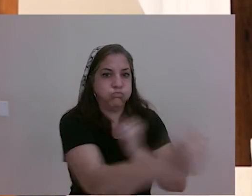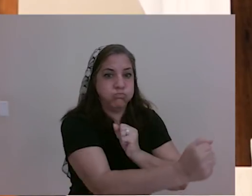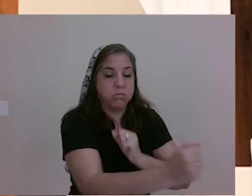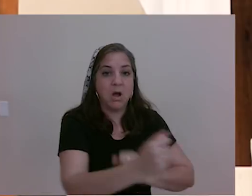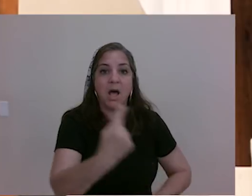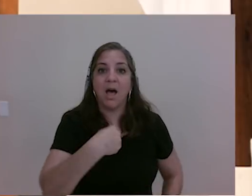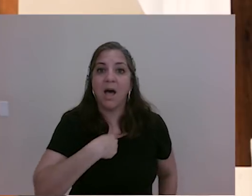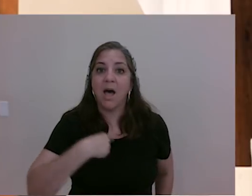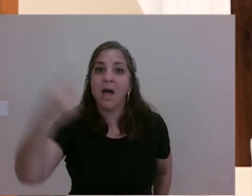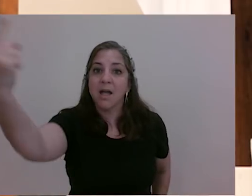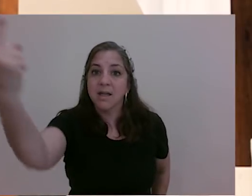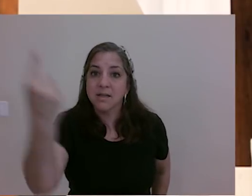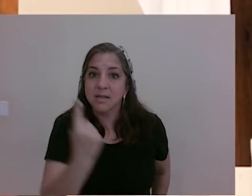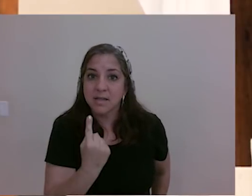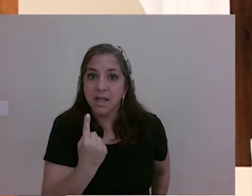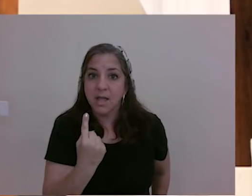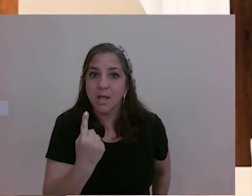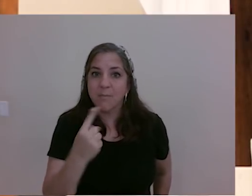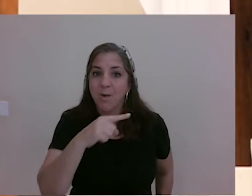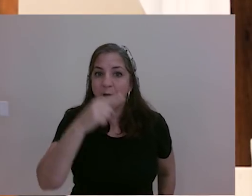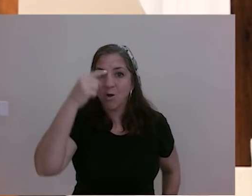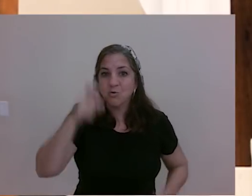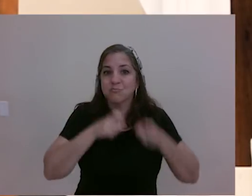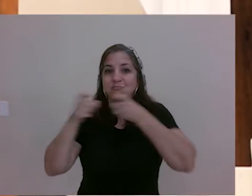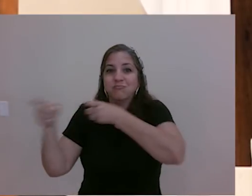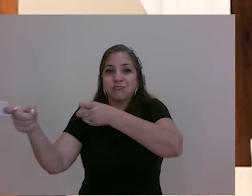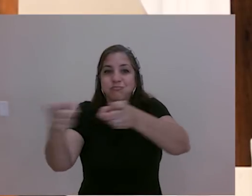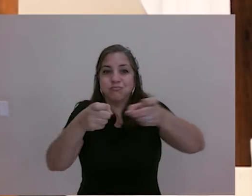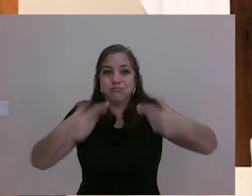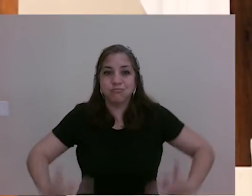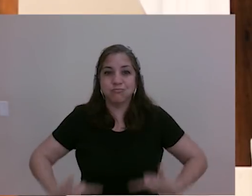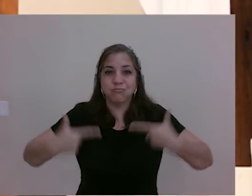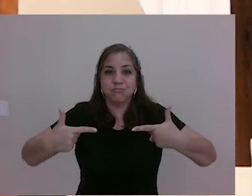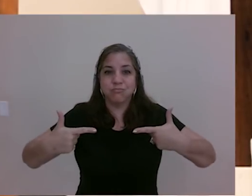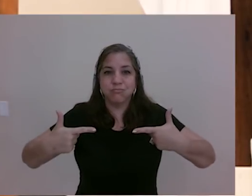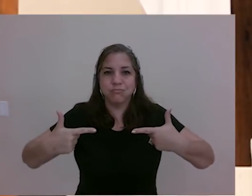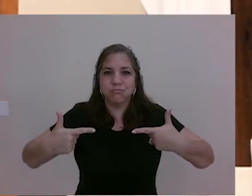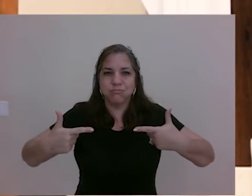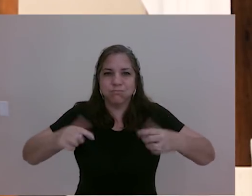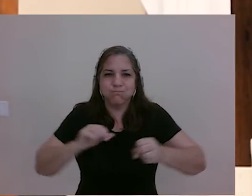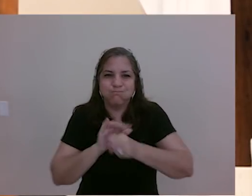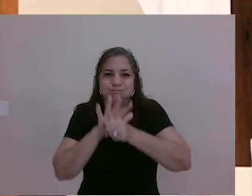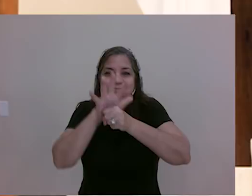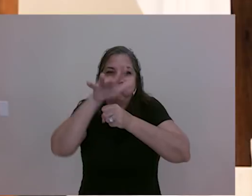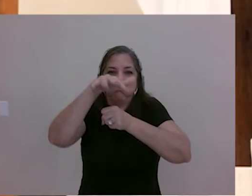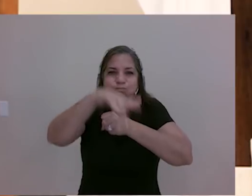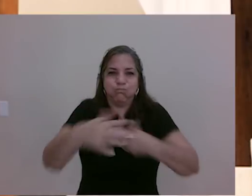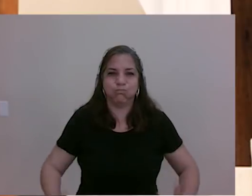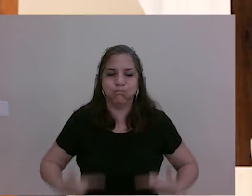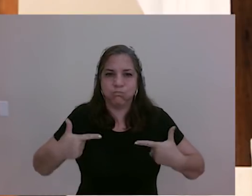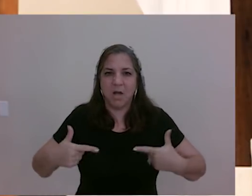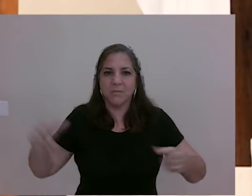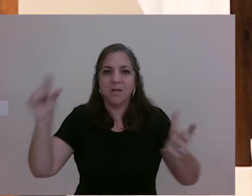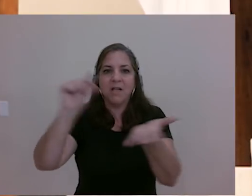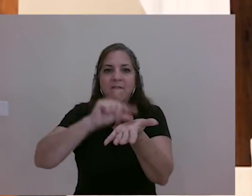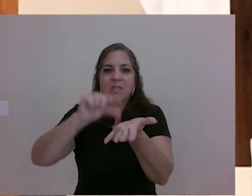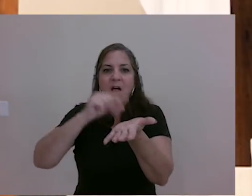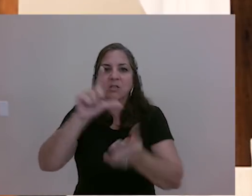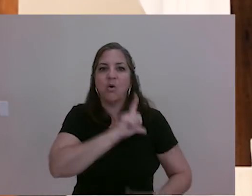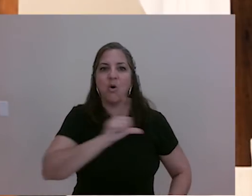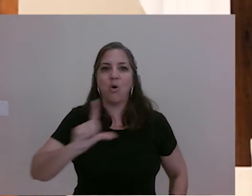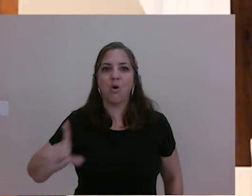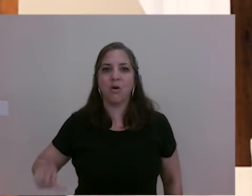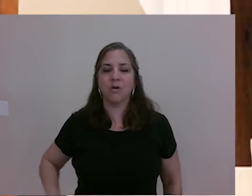I came so that they might have life and have it abundantly." The Gospel of